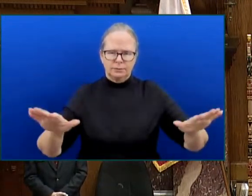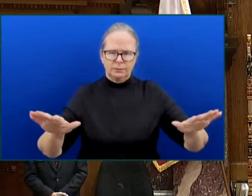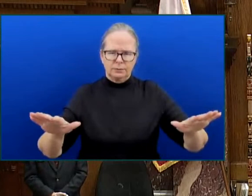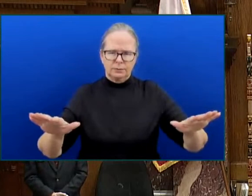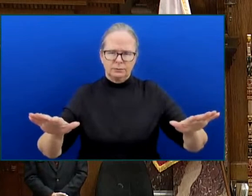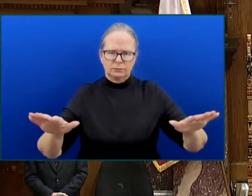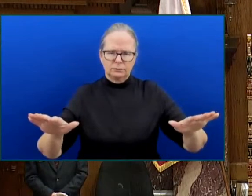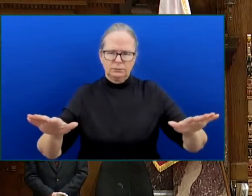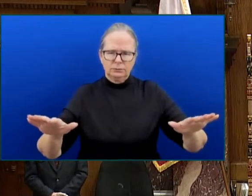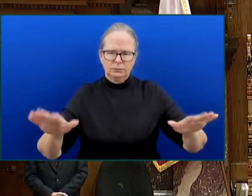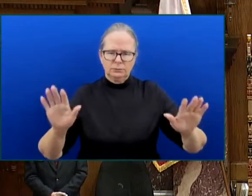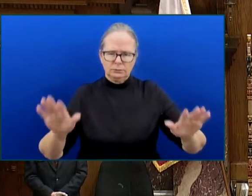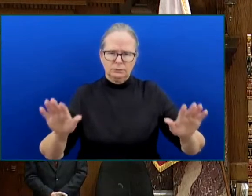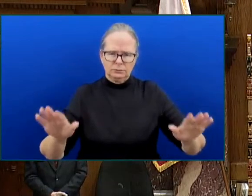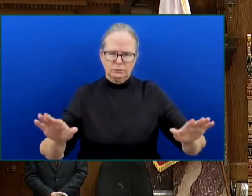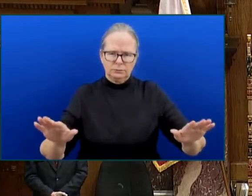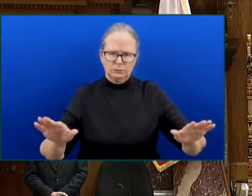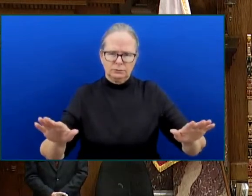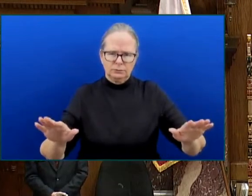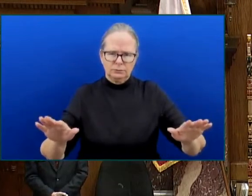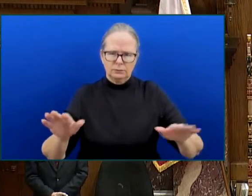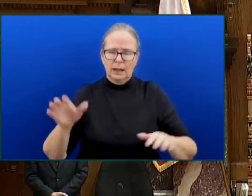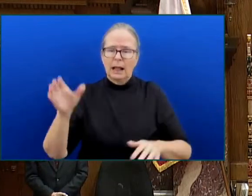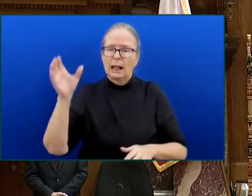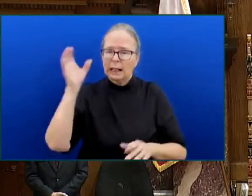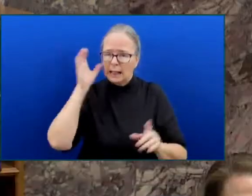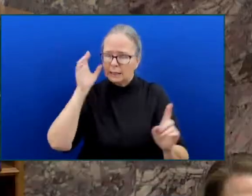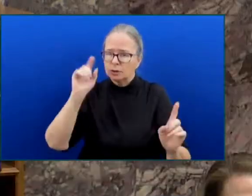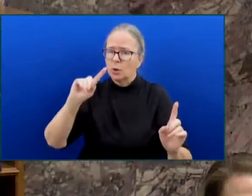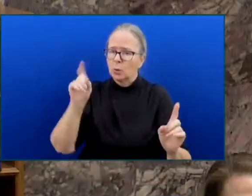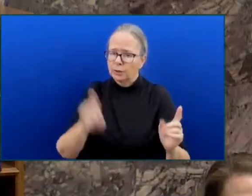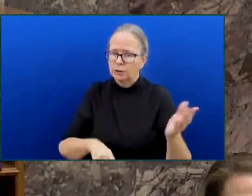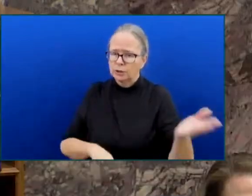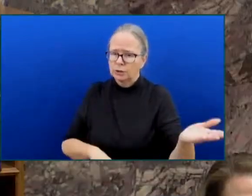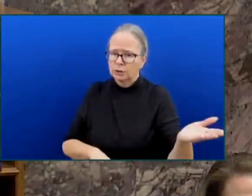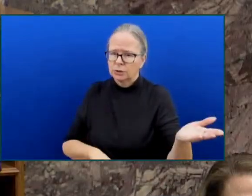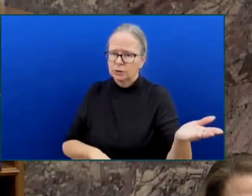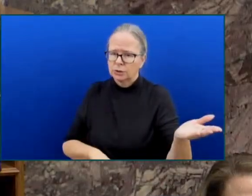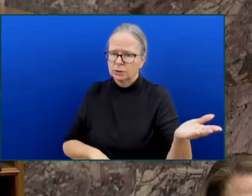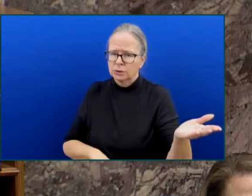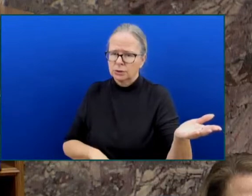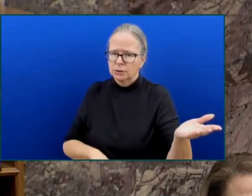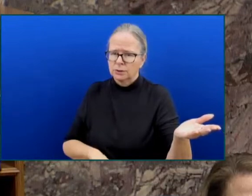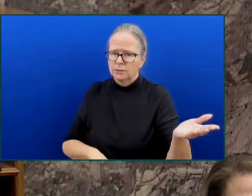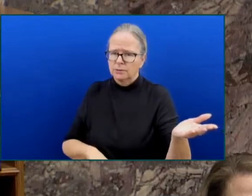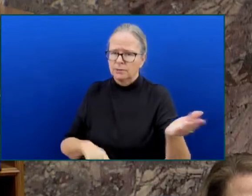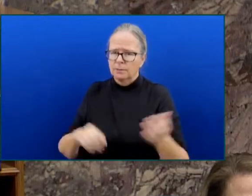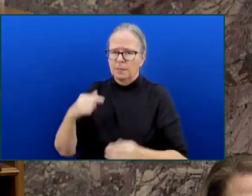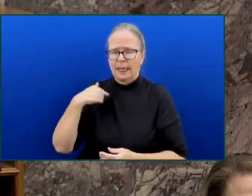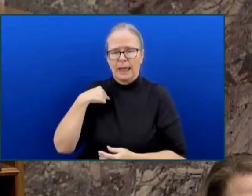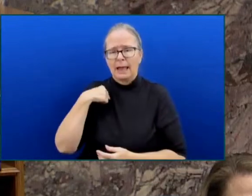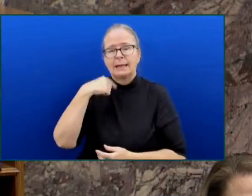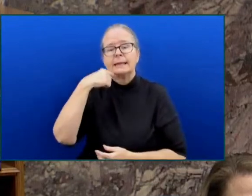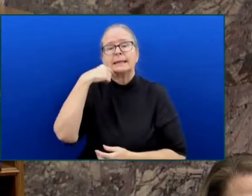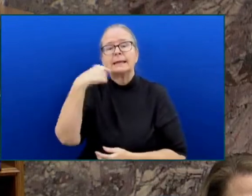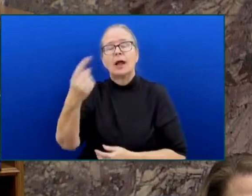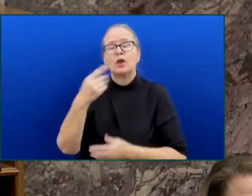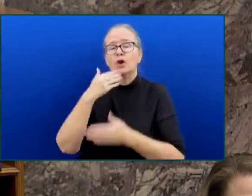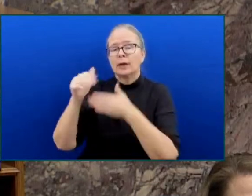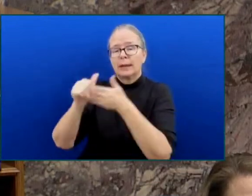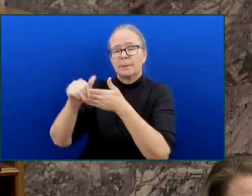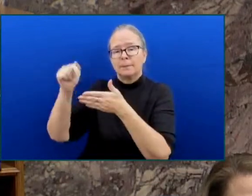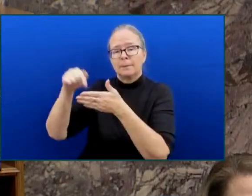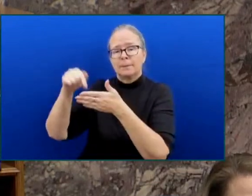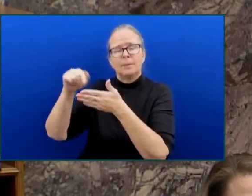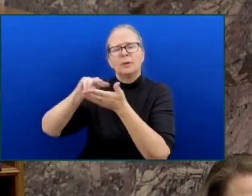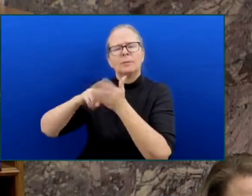hear the question, please. I'll tell you what leadership looks like, Mr. Speaker. It looks like the Premier of Saskatchewan who's fighting